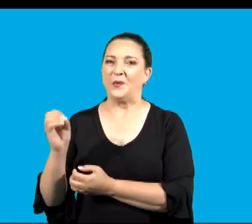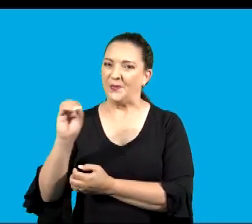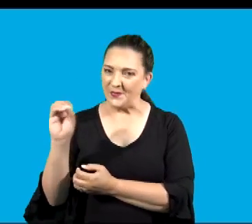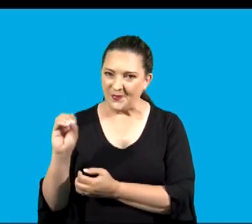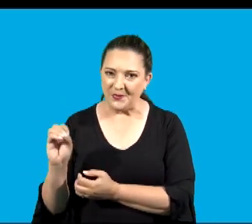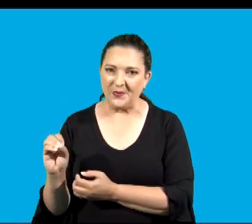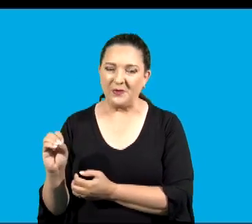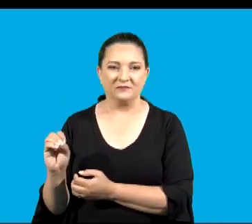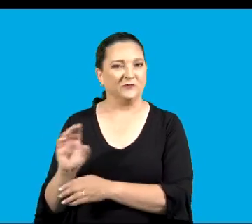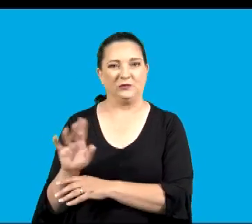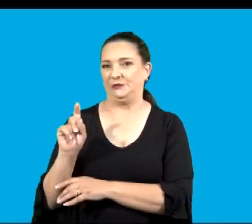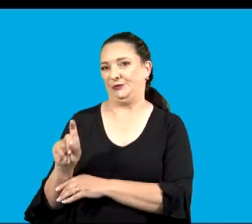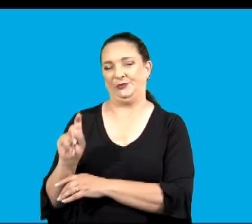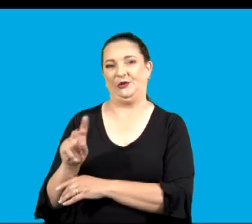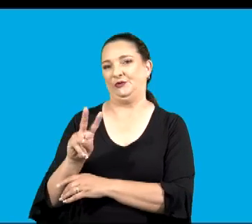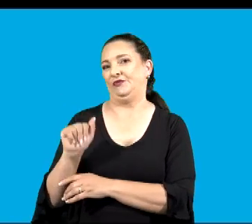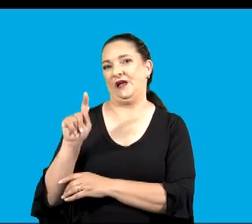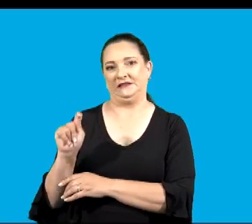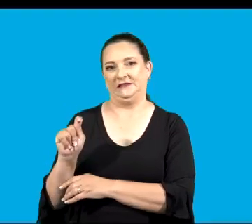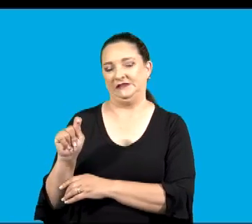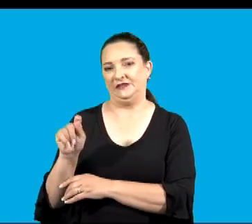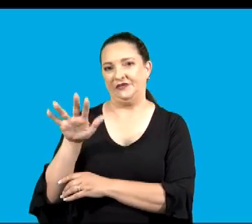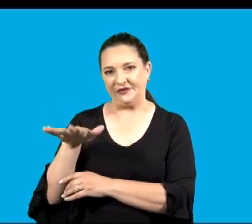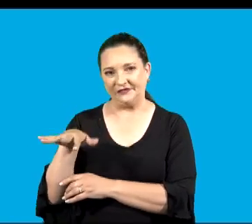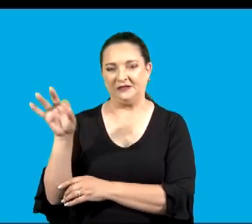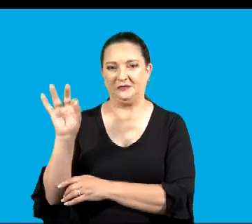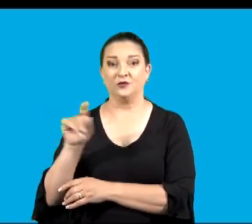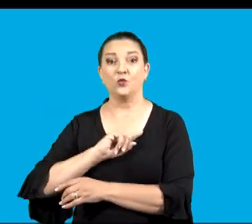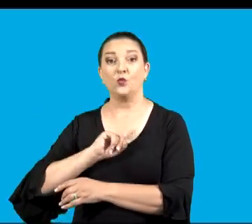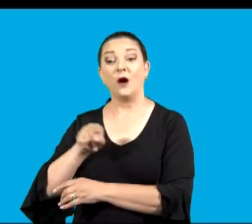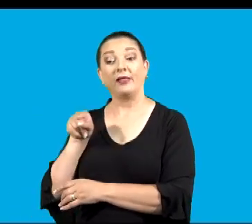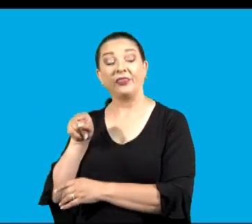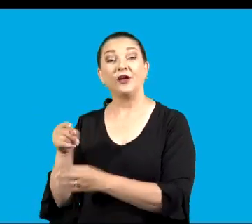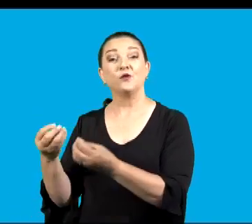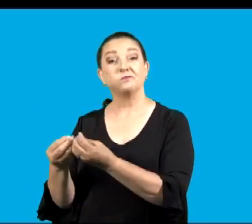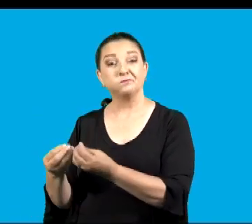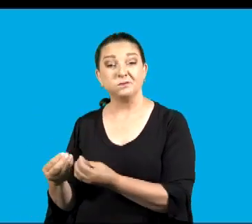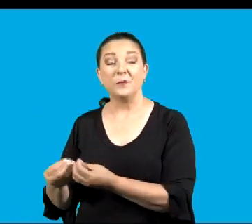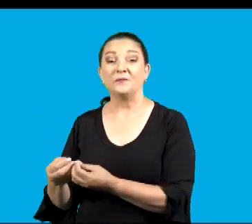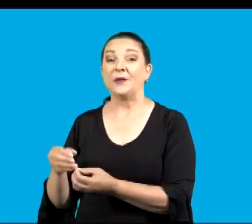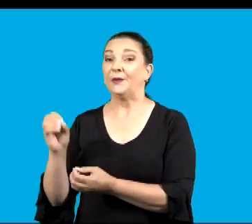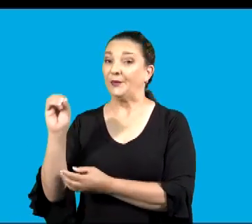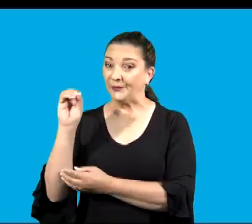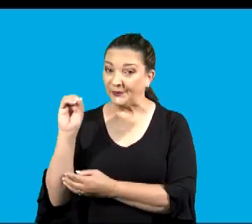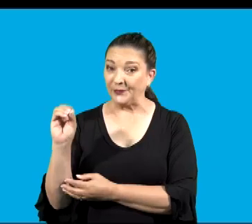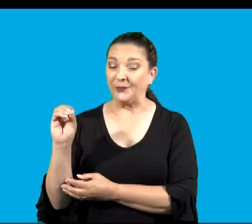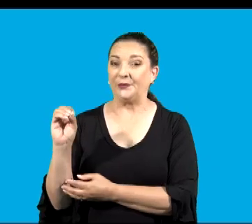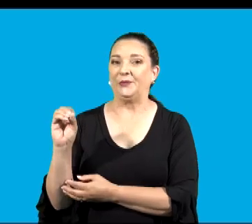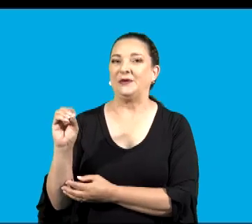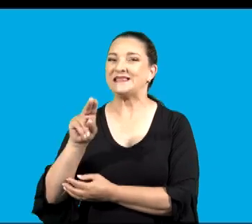zero-rated products, we were not supposed to include VAT at 15% because these are zero-rated